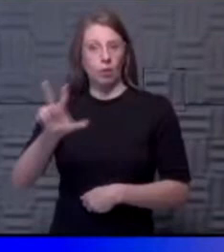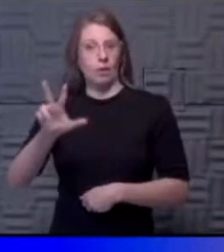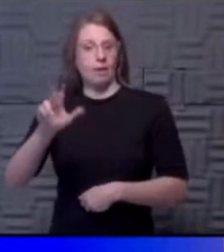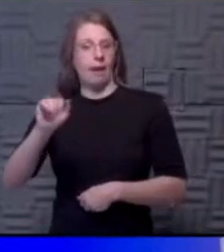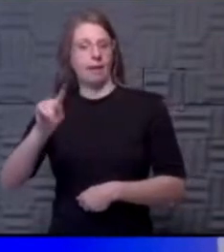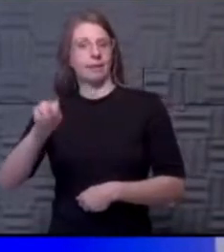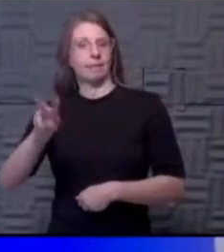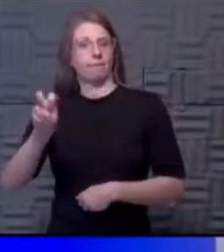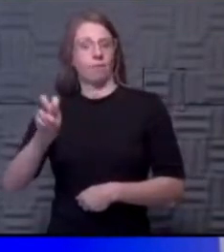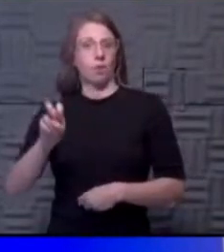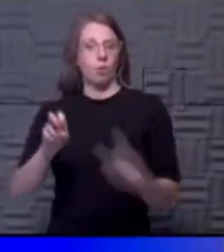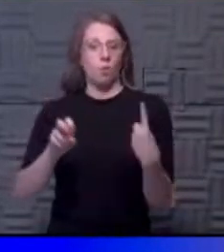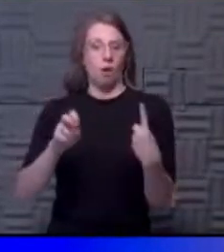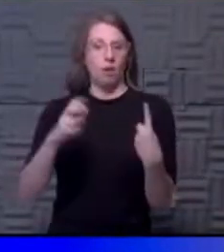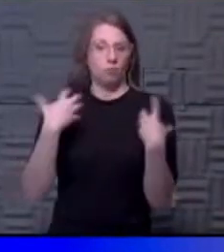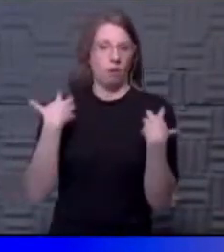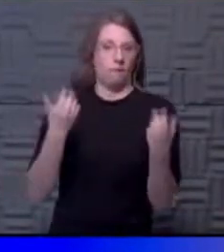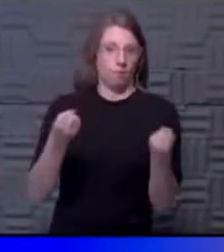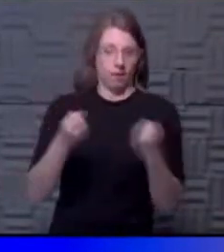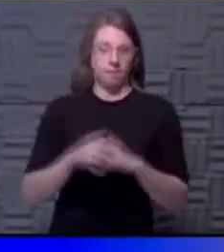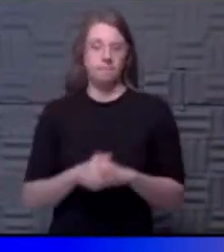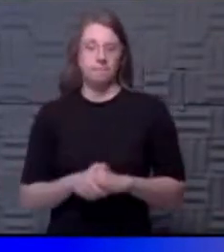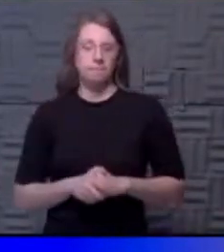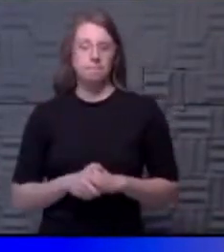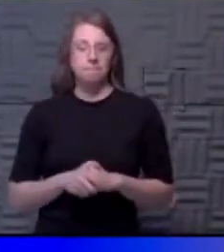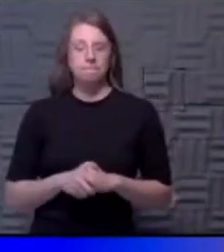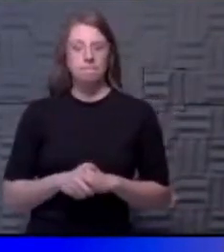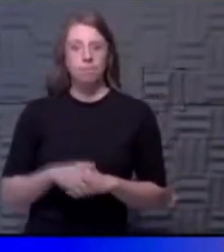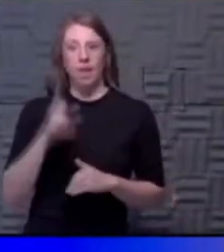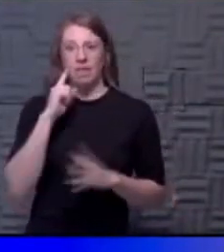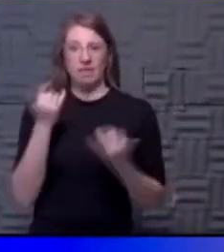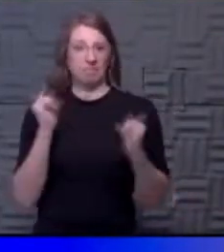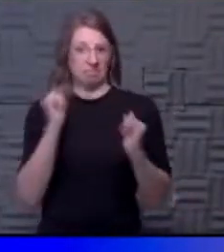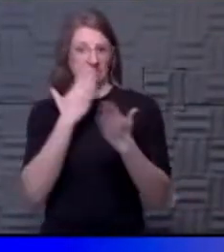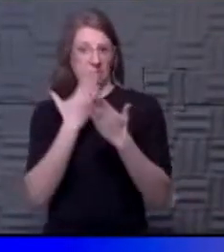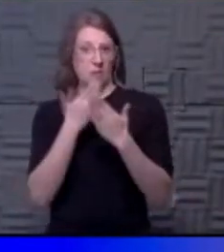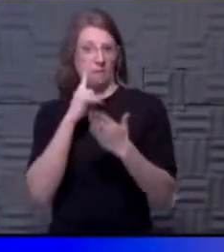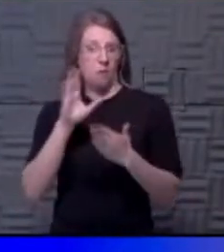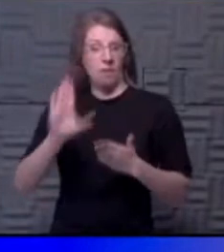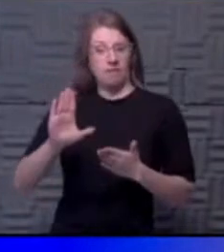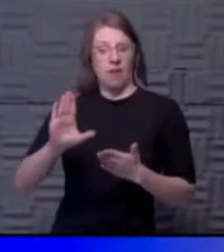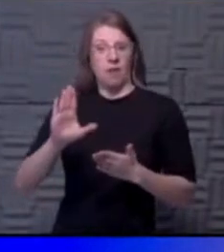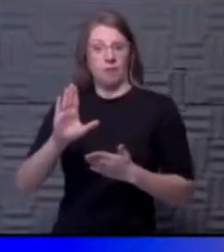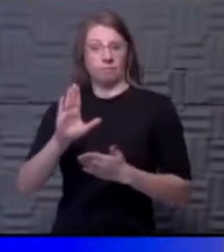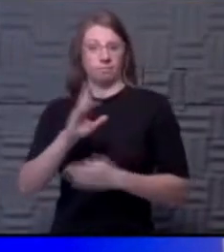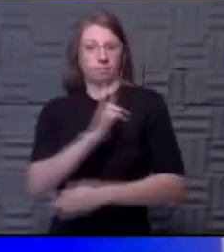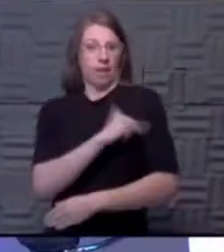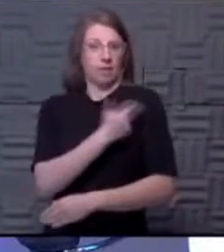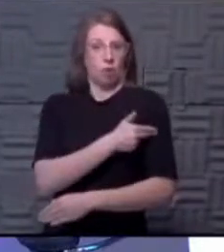active infections and 1 in that recovery period as well, which I think is still fairly good for their capacity. But